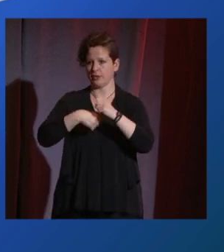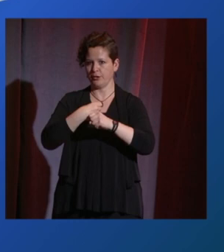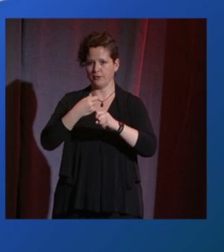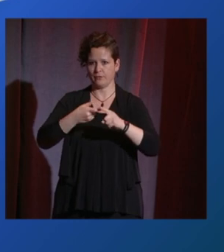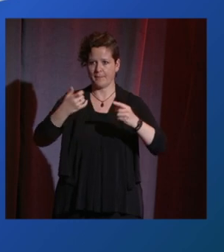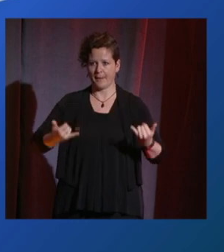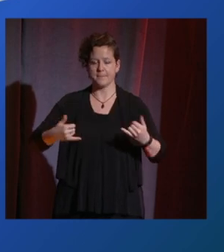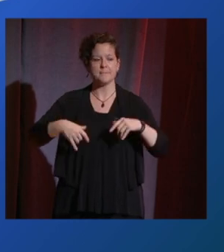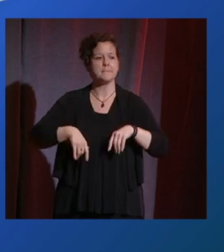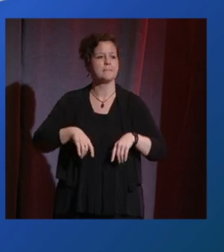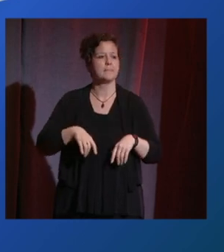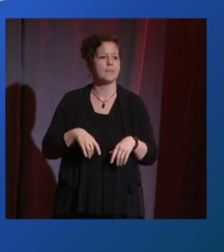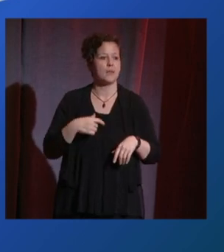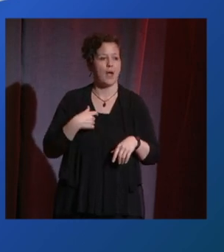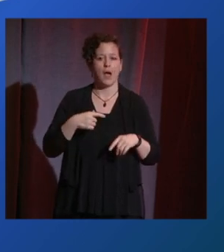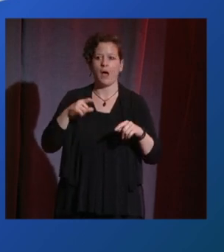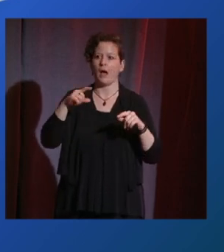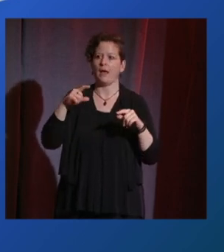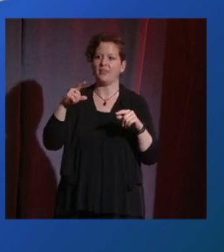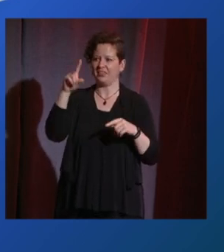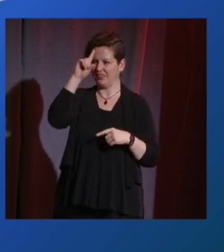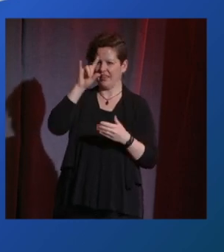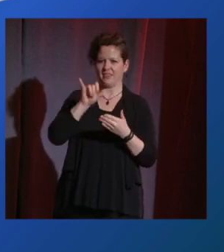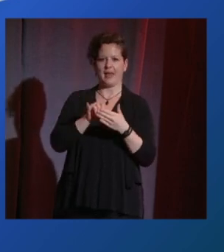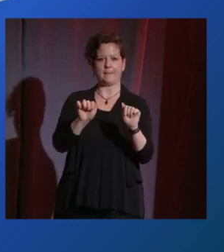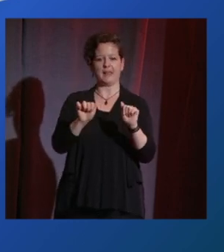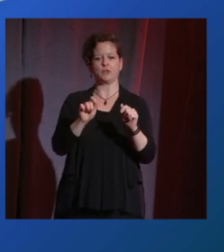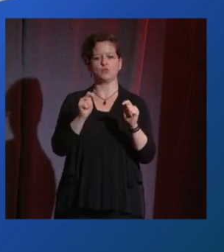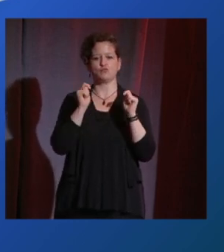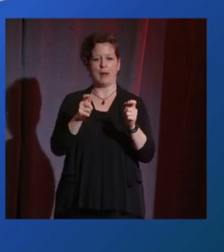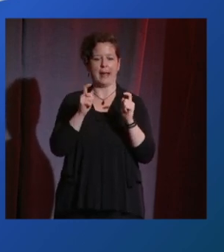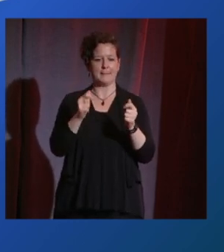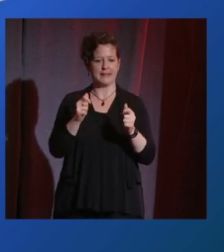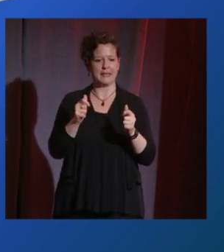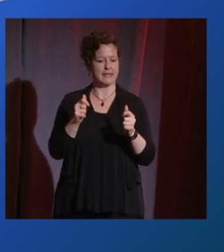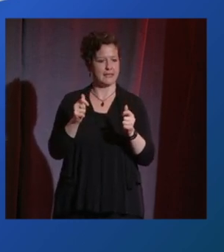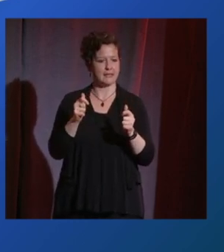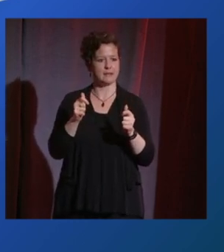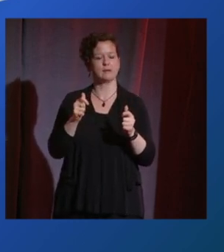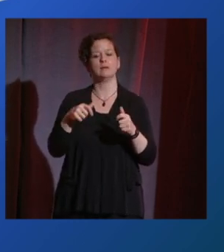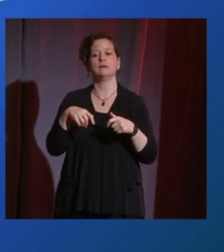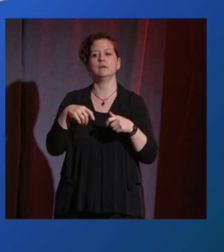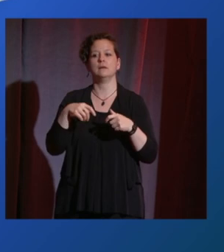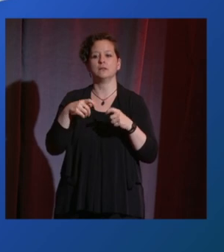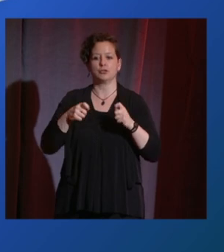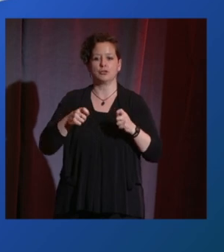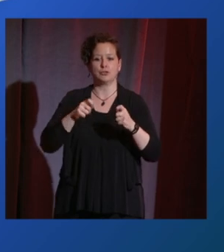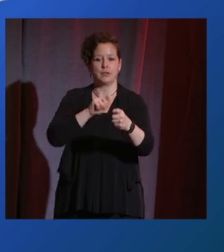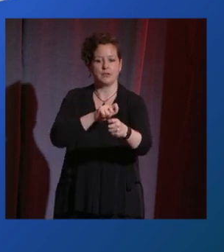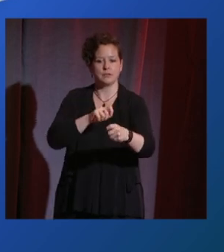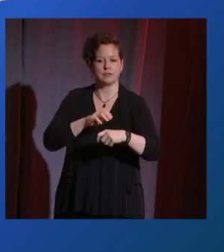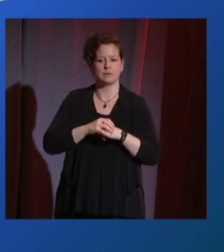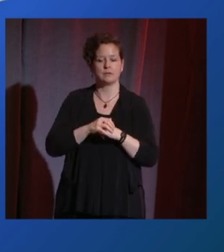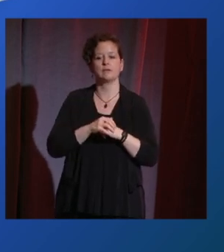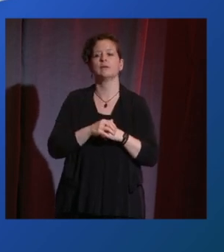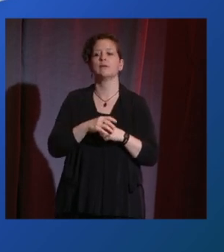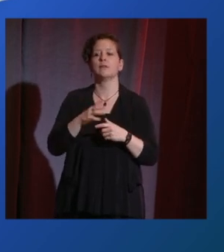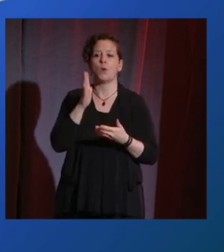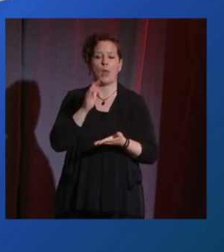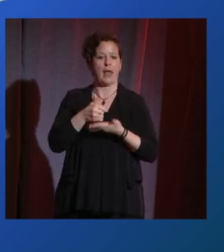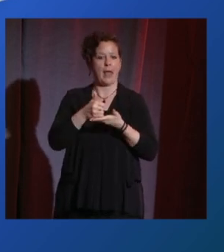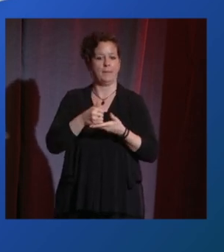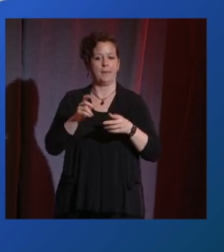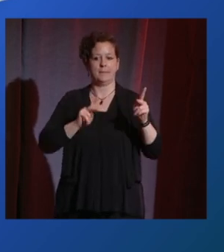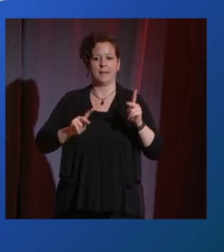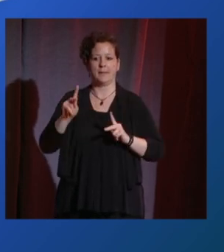think its ability to rapidly automate task that would take a human years or sometimes